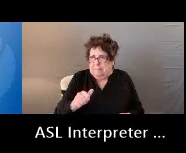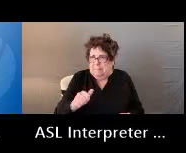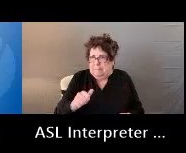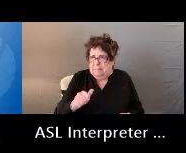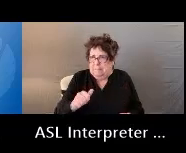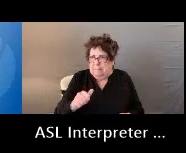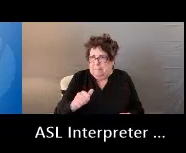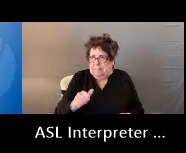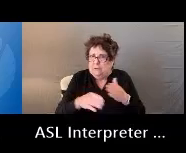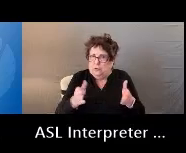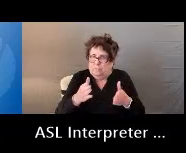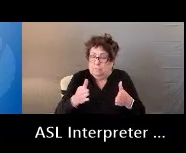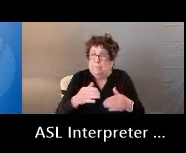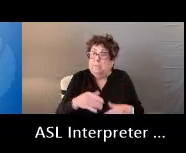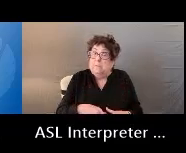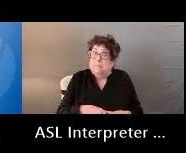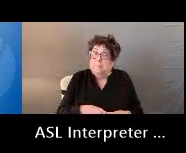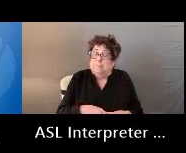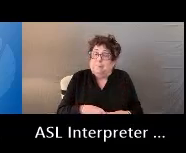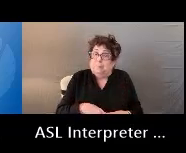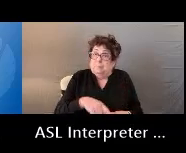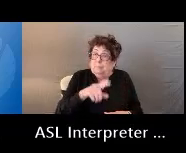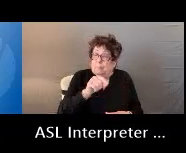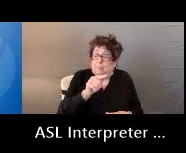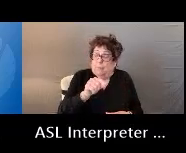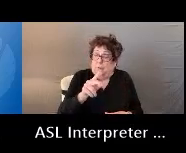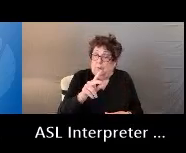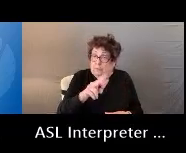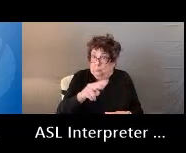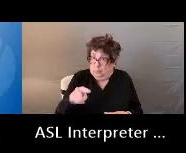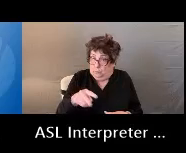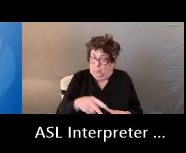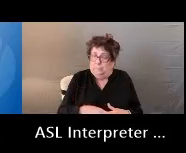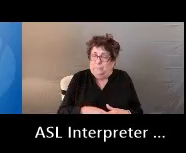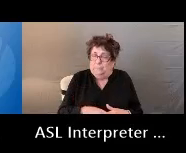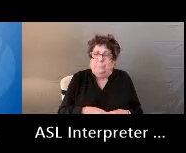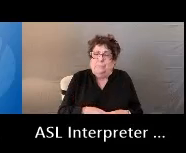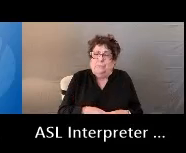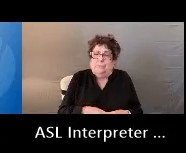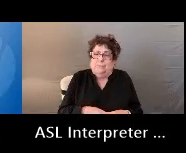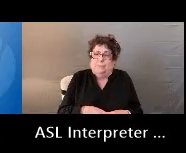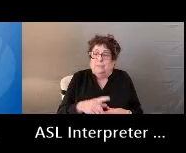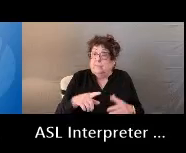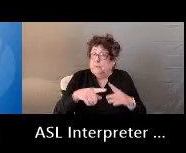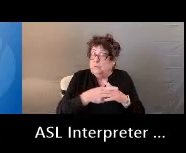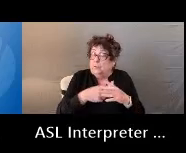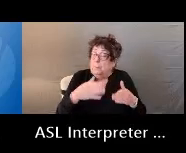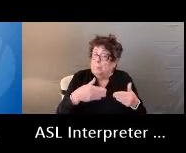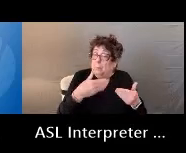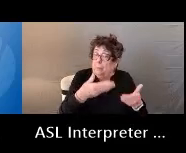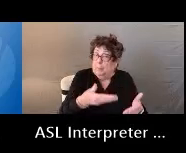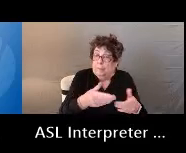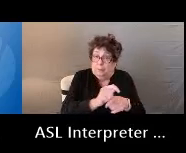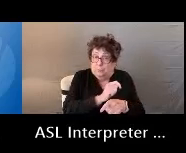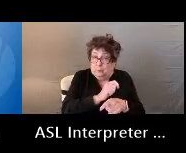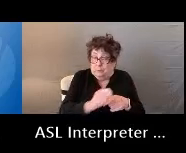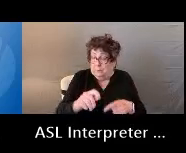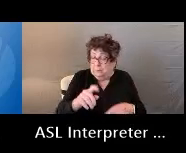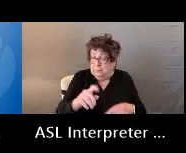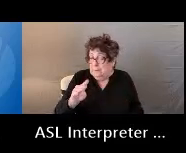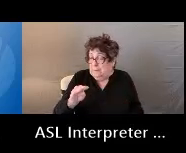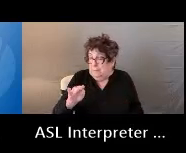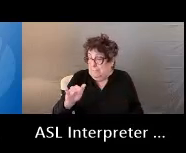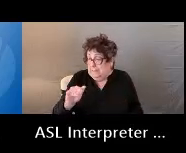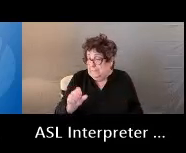in 2022, we started providing training to DMAS staff. We